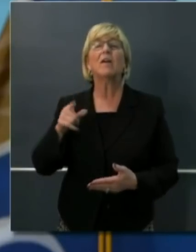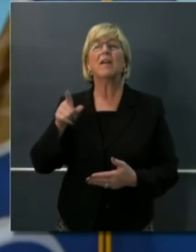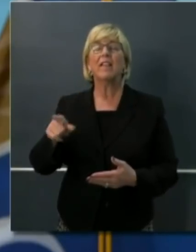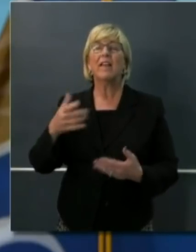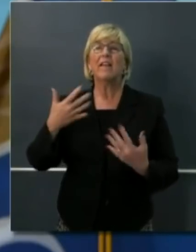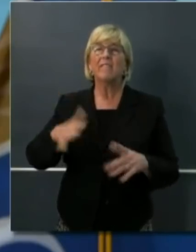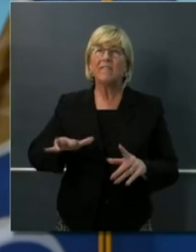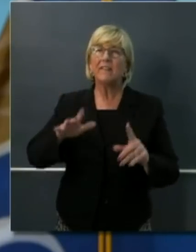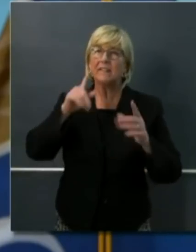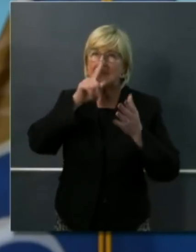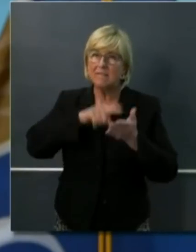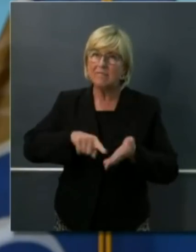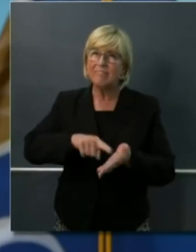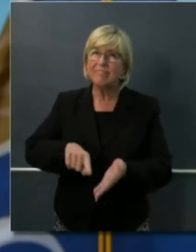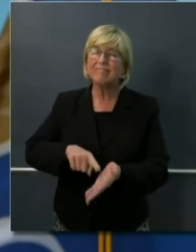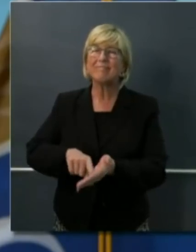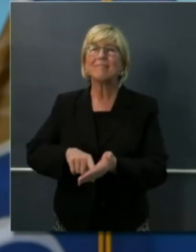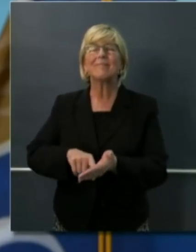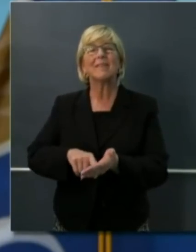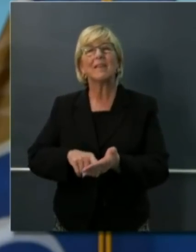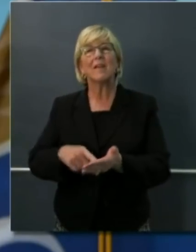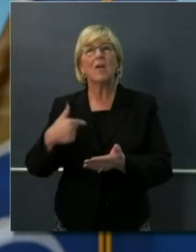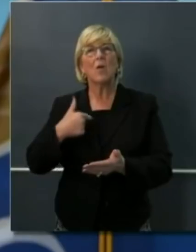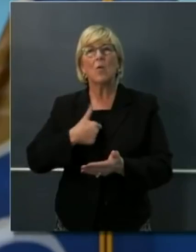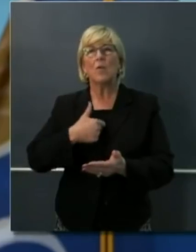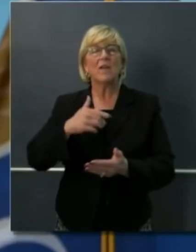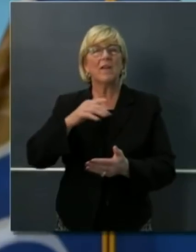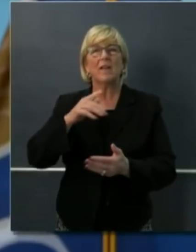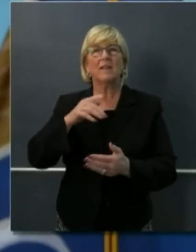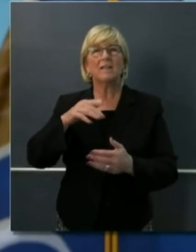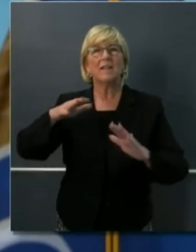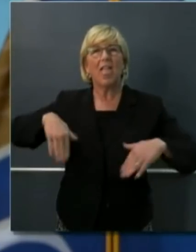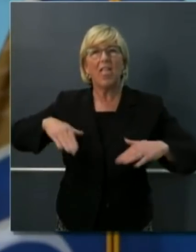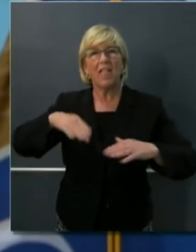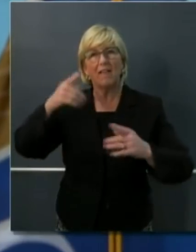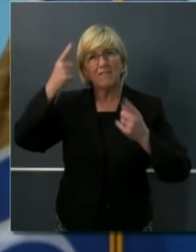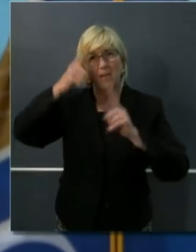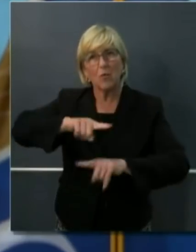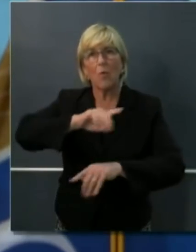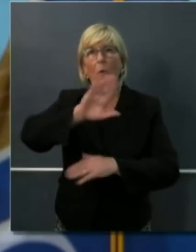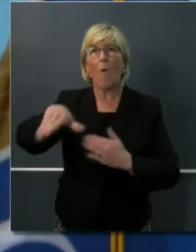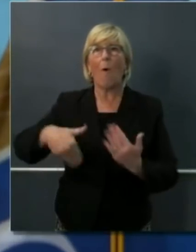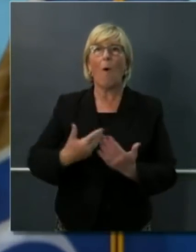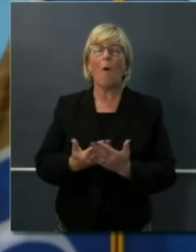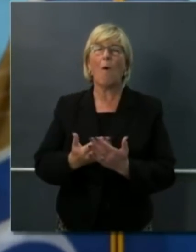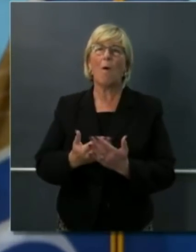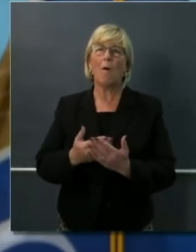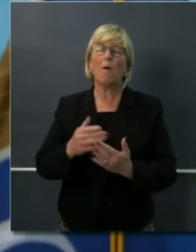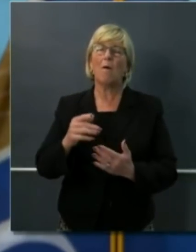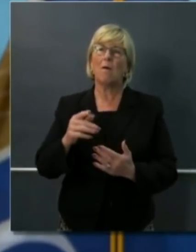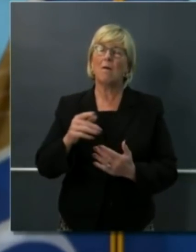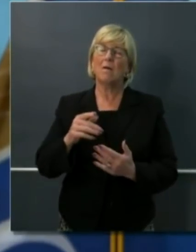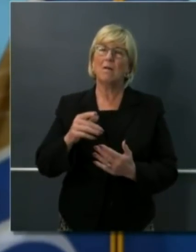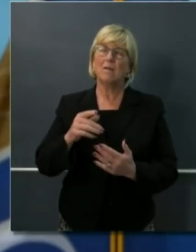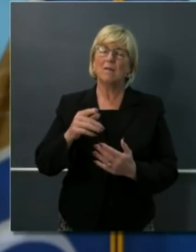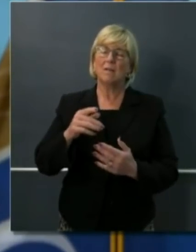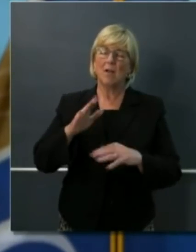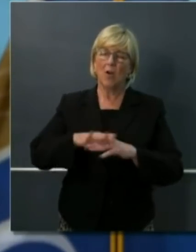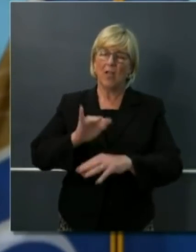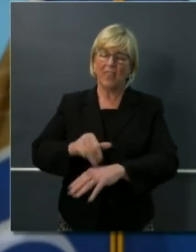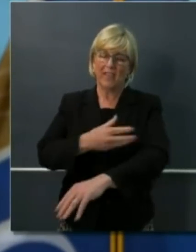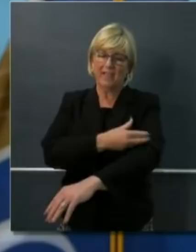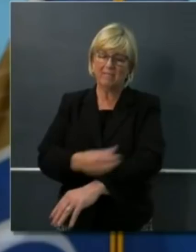they're not. We don't use serological tests for diagnostics, still traditional PCR, again, swab-based